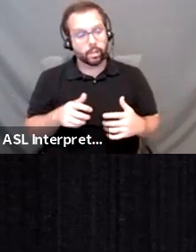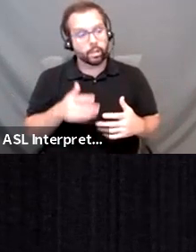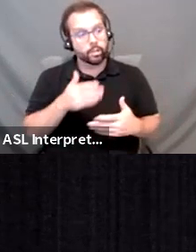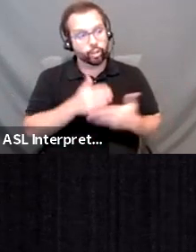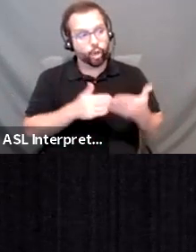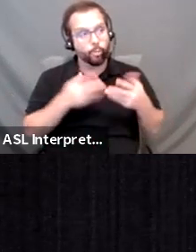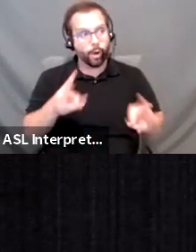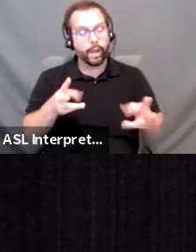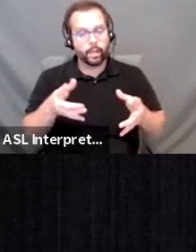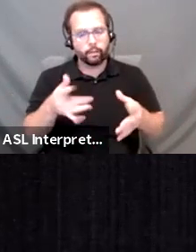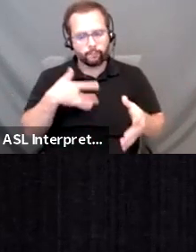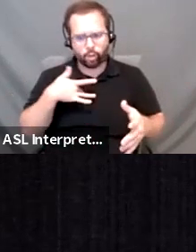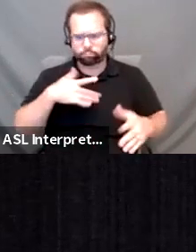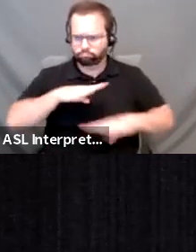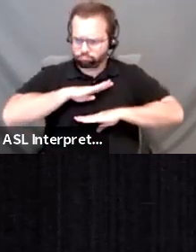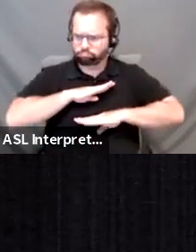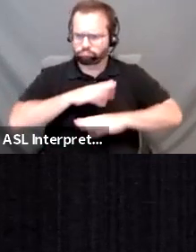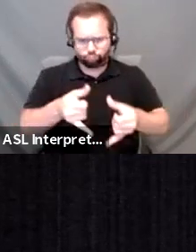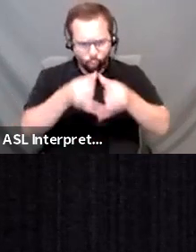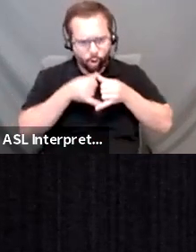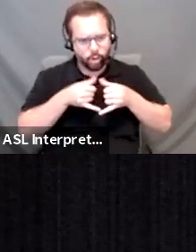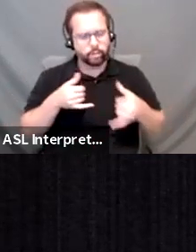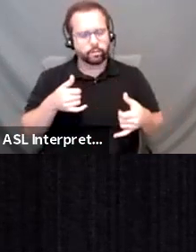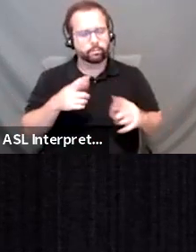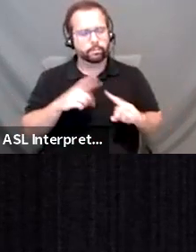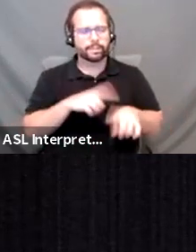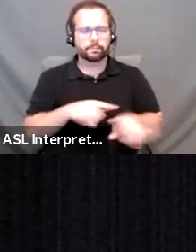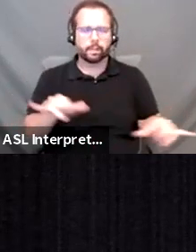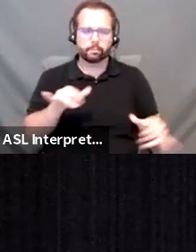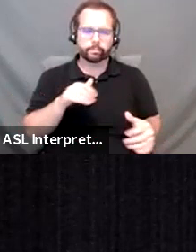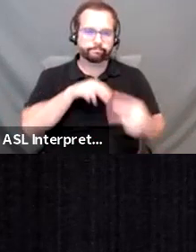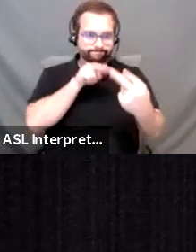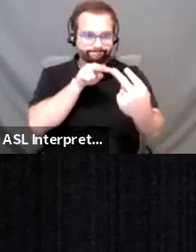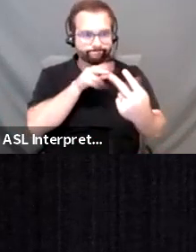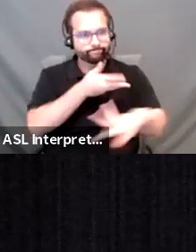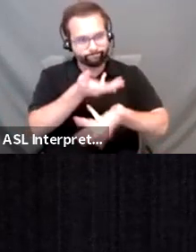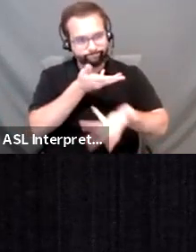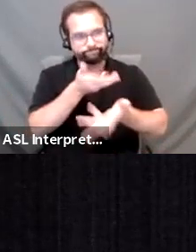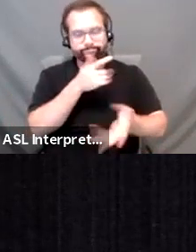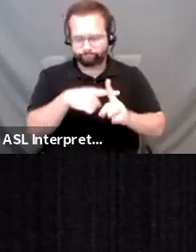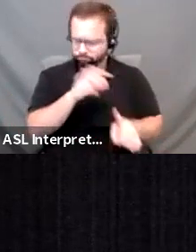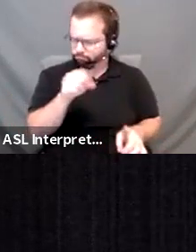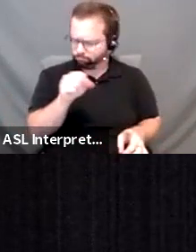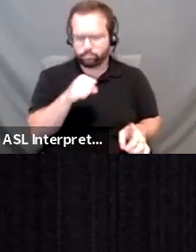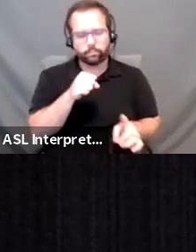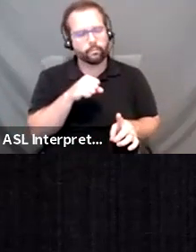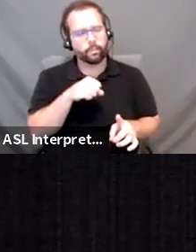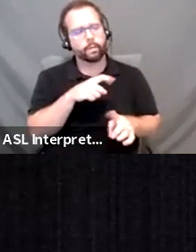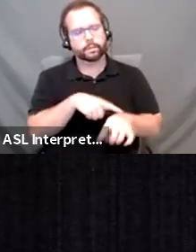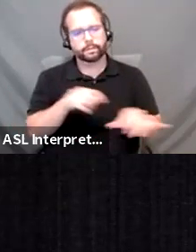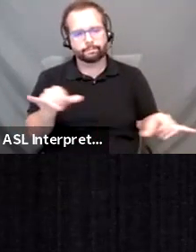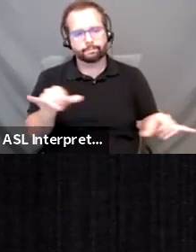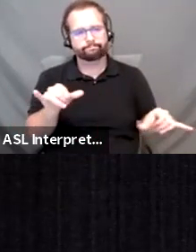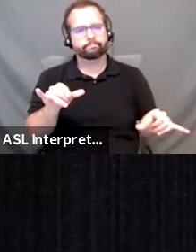and comical in another way, because you're looking at this screen, you're interacting, which is beneficial, and at the same